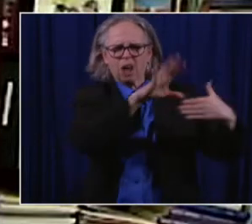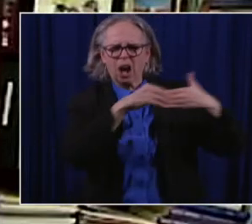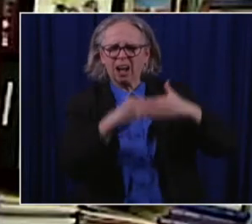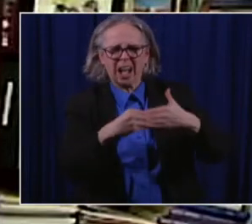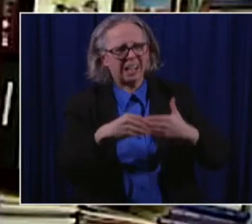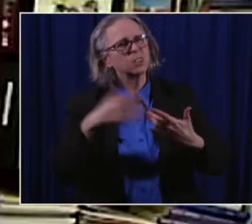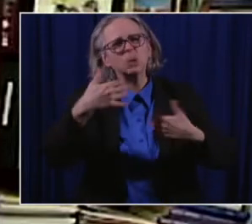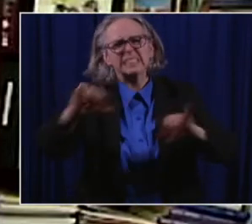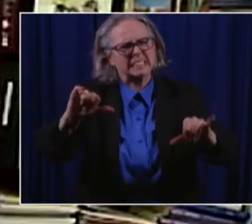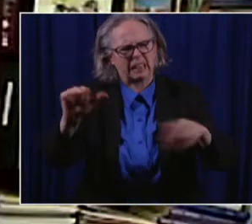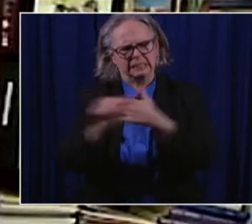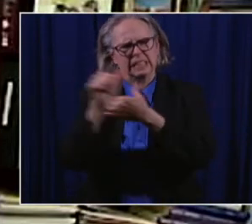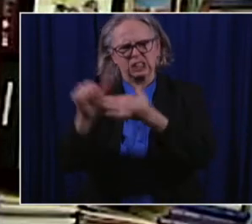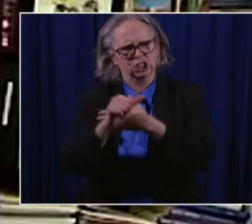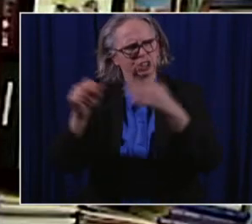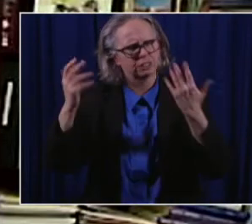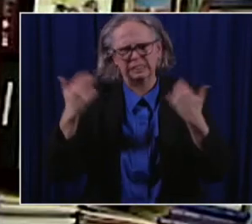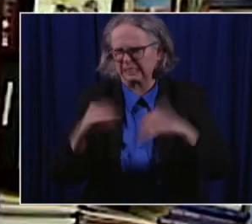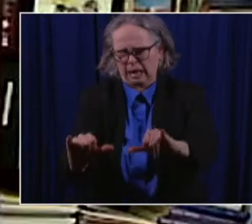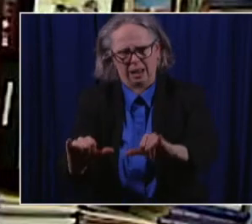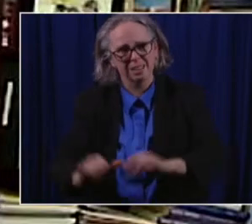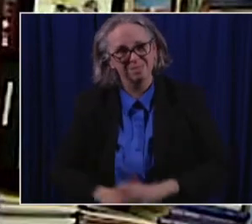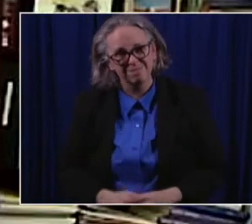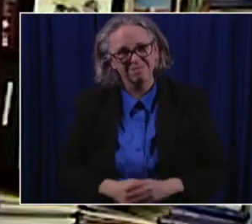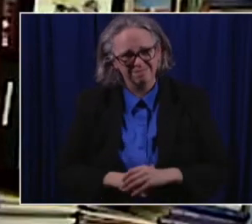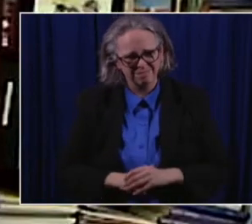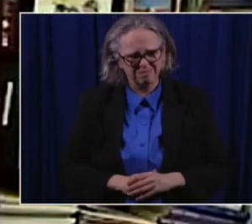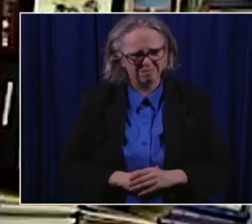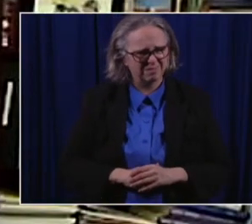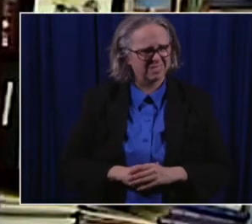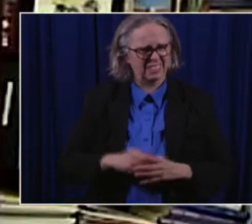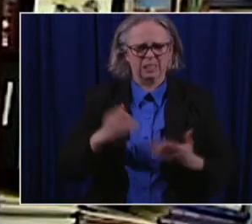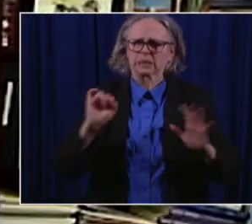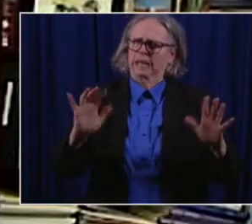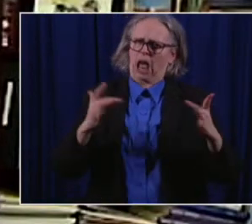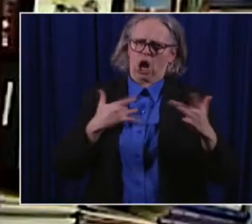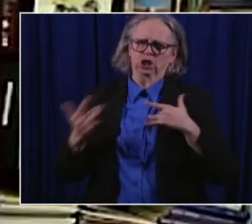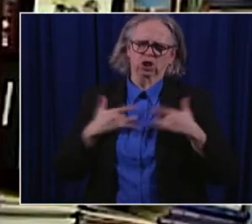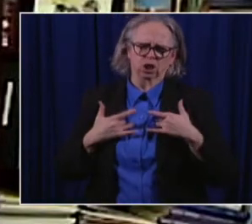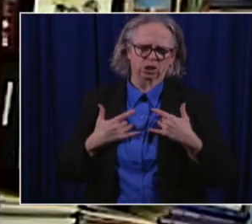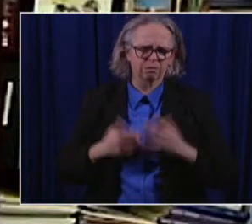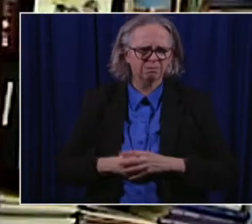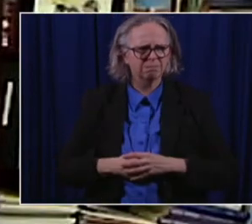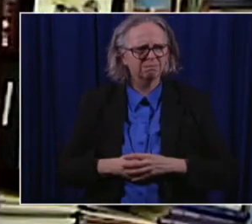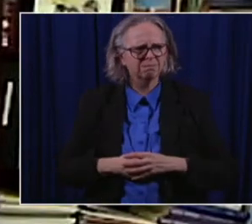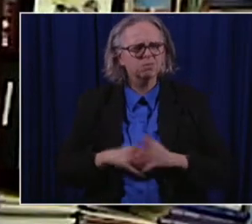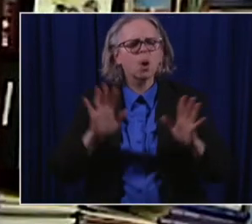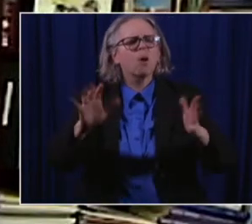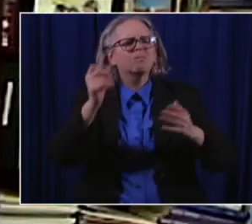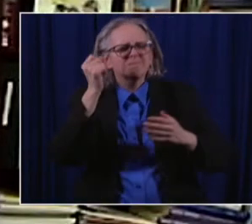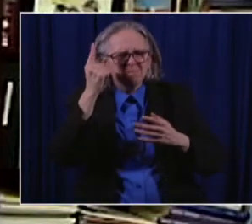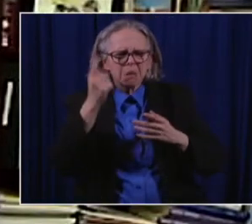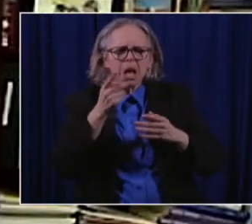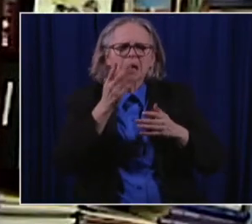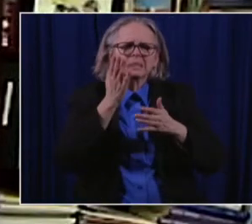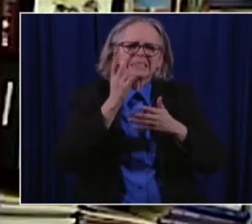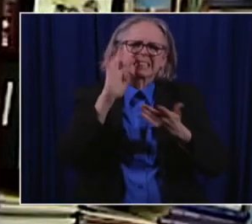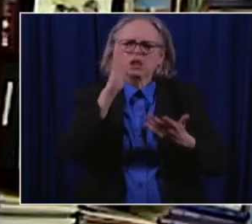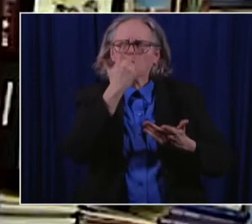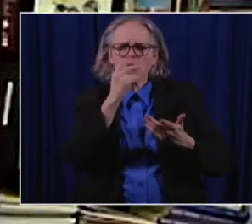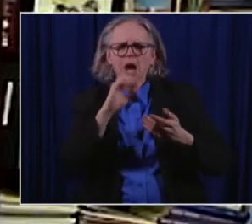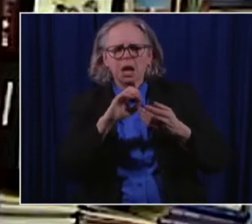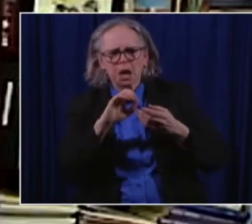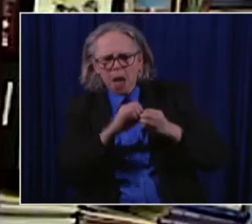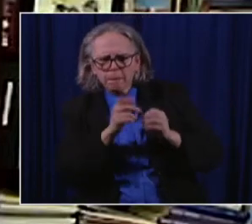call, that we're still very, very concerned moving forward, even though a couple of the metrics look better. That lagging metric of